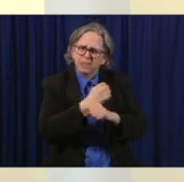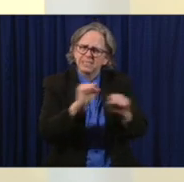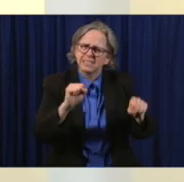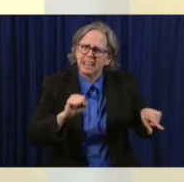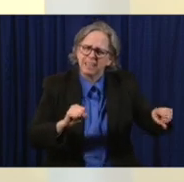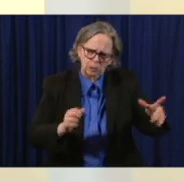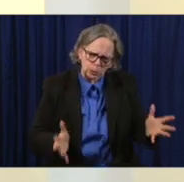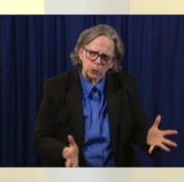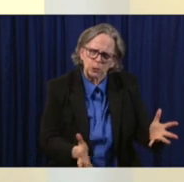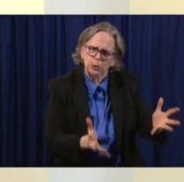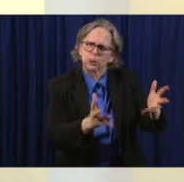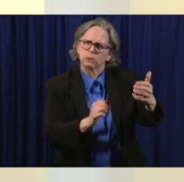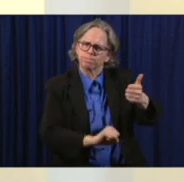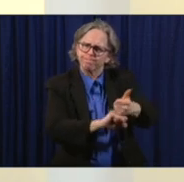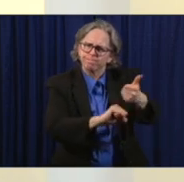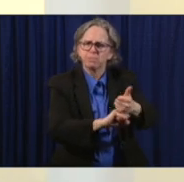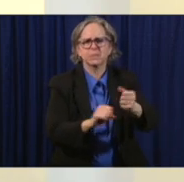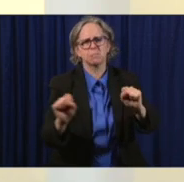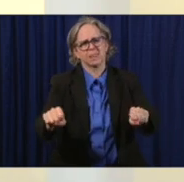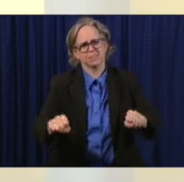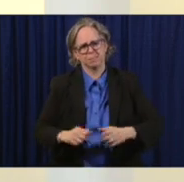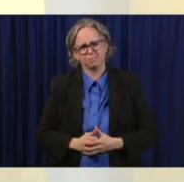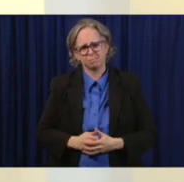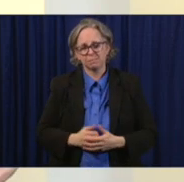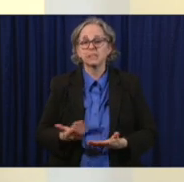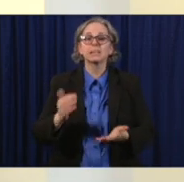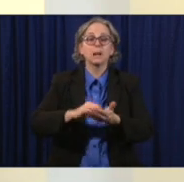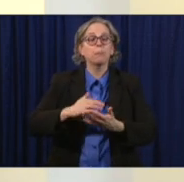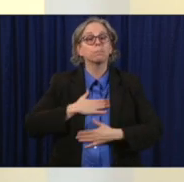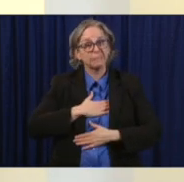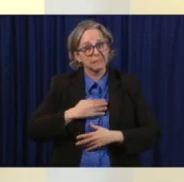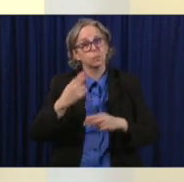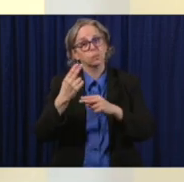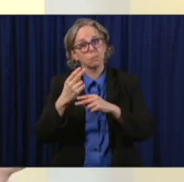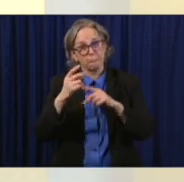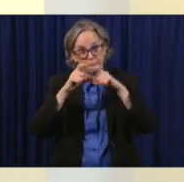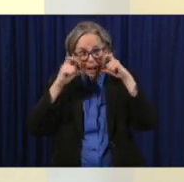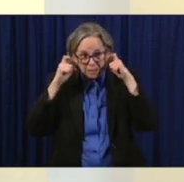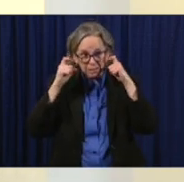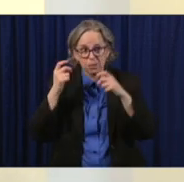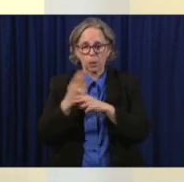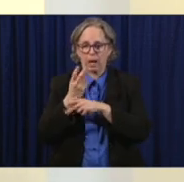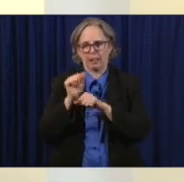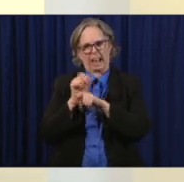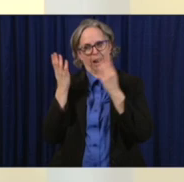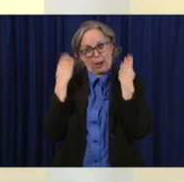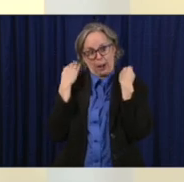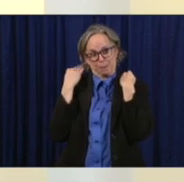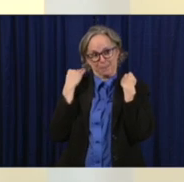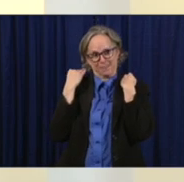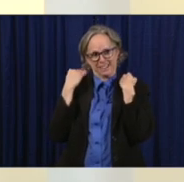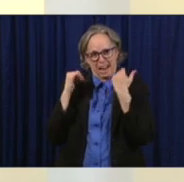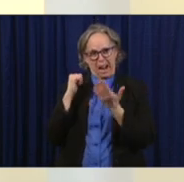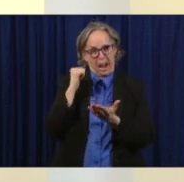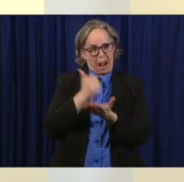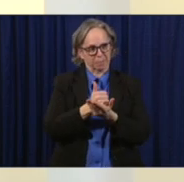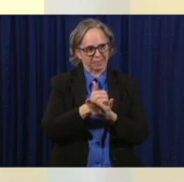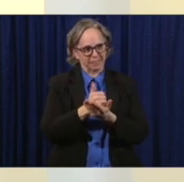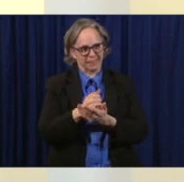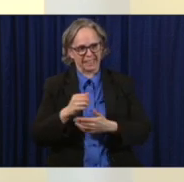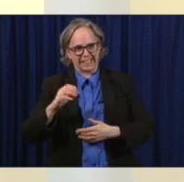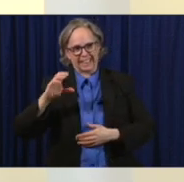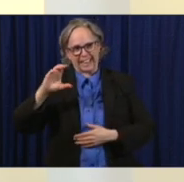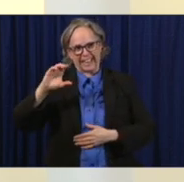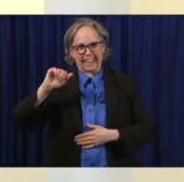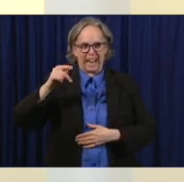again, don your mask, don your cape, and let's help these Cape Crusaders we saw today keep that business